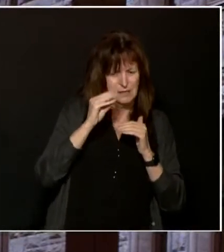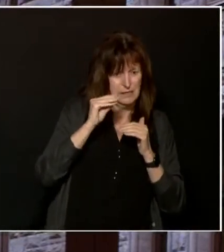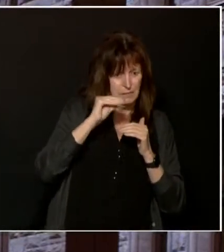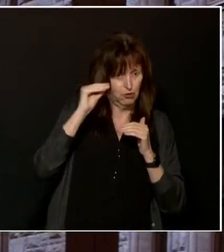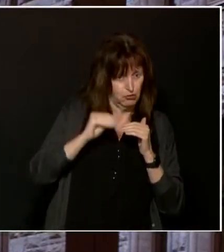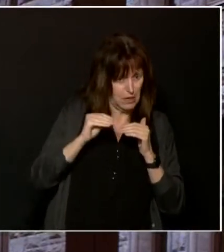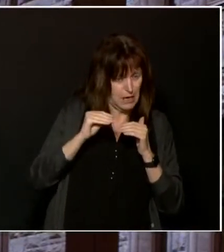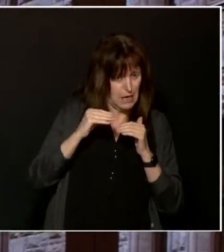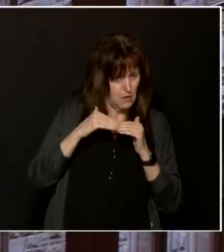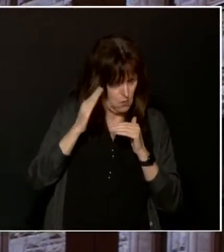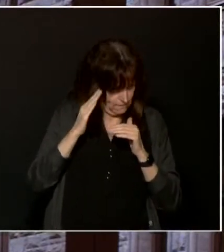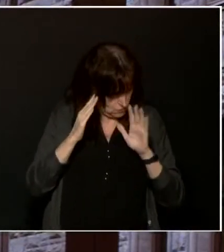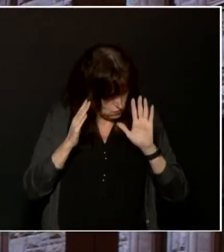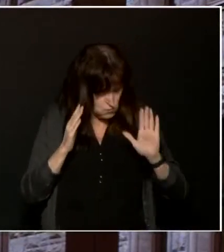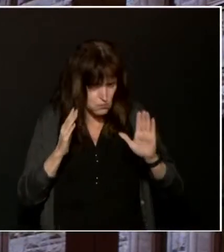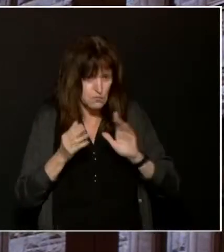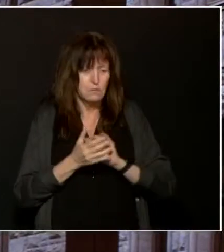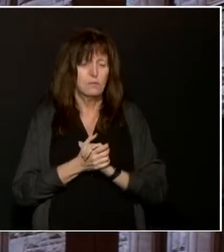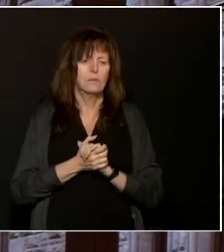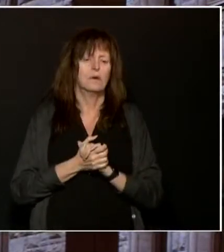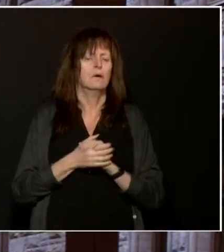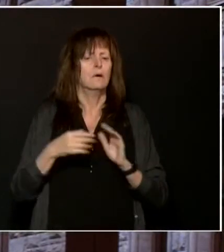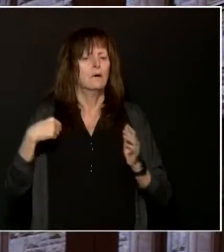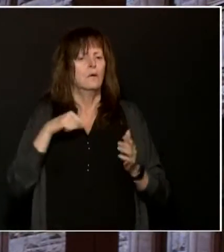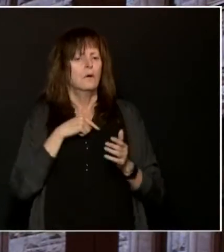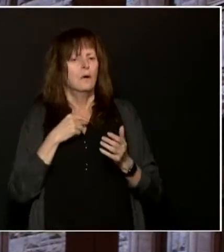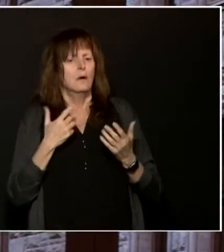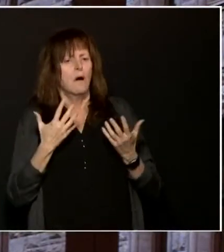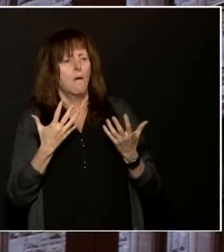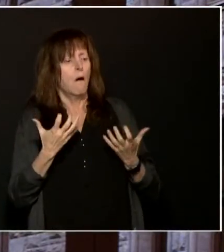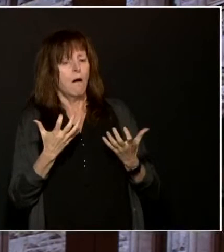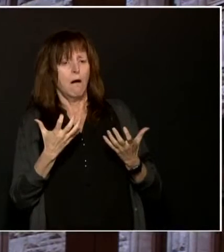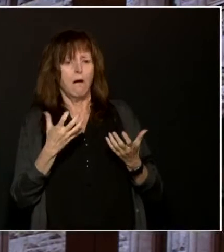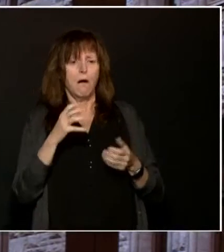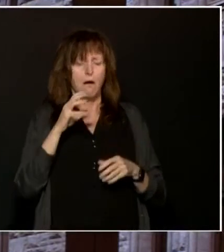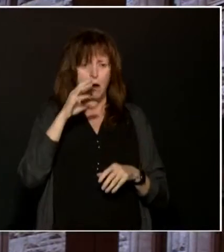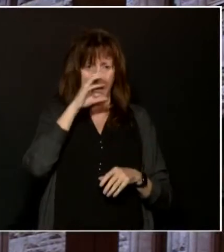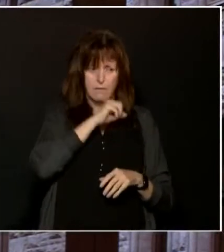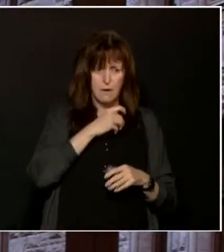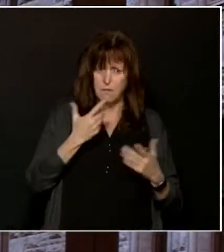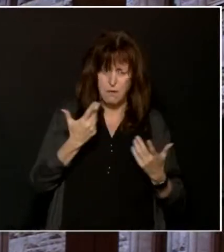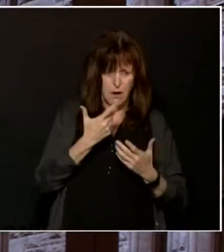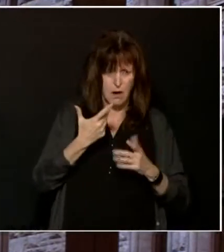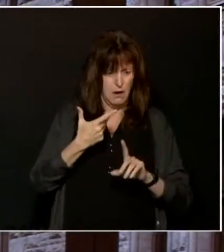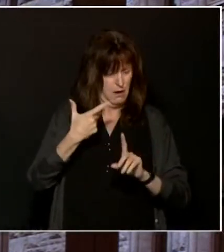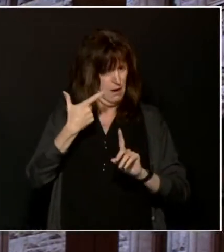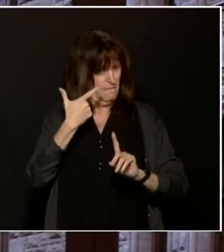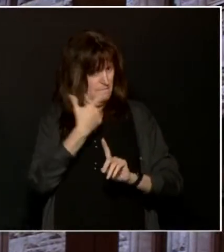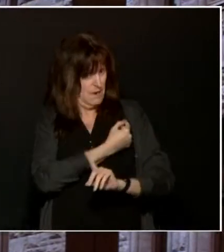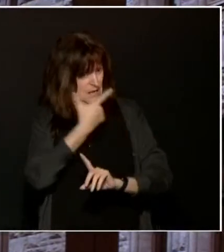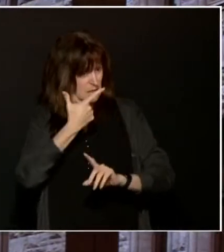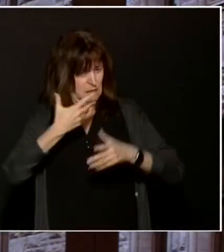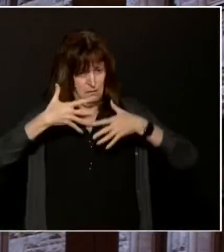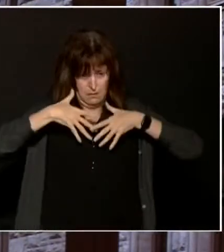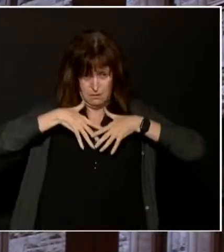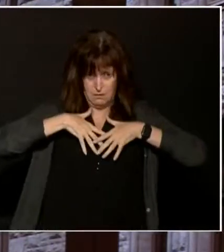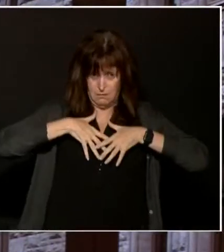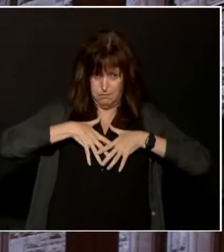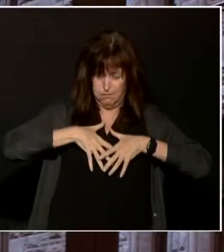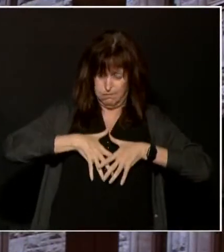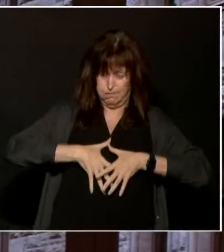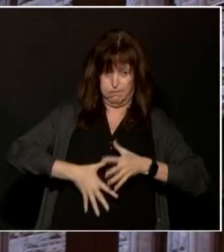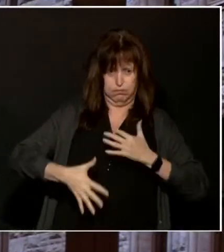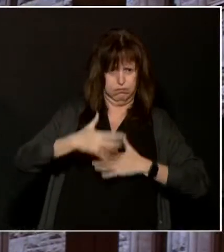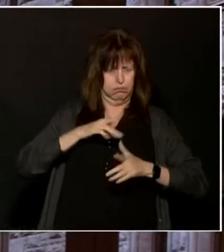vaccinated, but we would like to assume that also they're vaccinated and have immune status effect. That usually occurs 2 weeks after they have